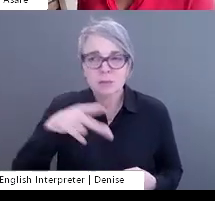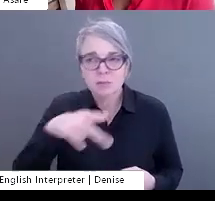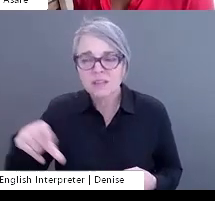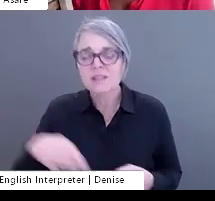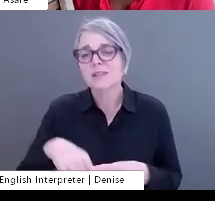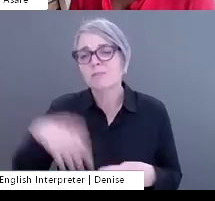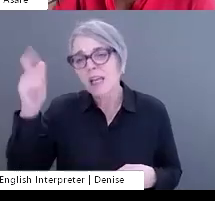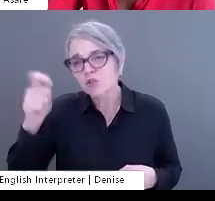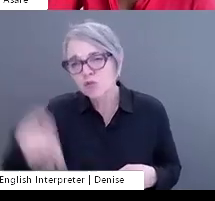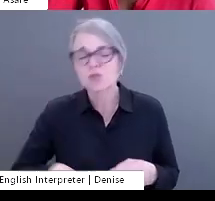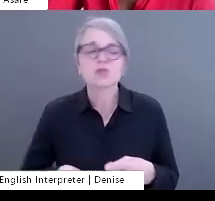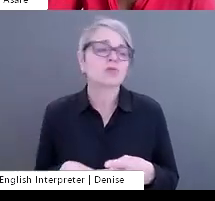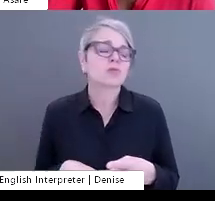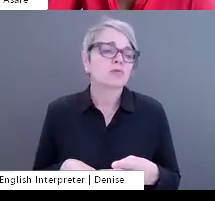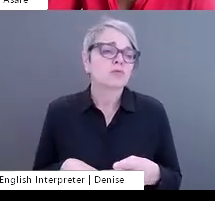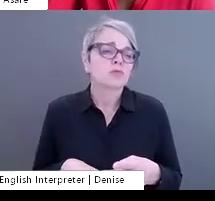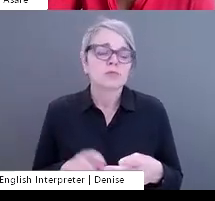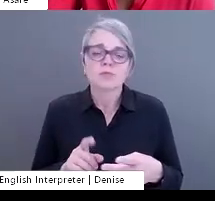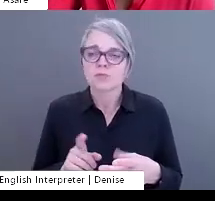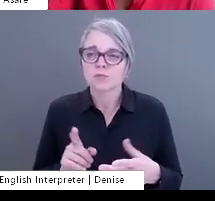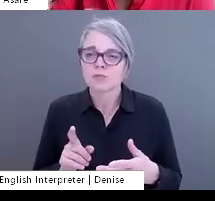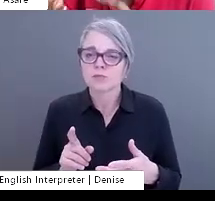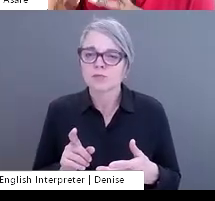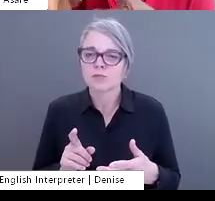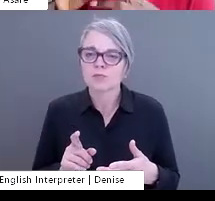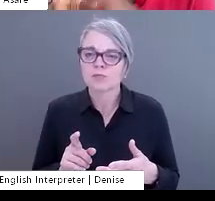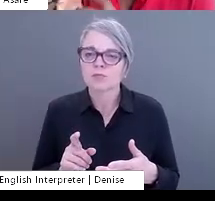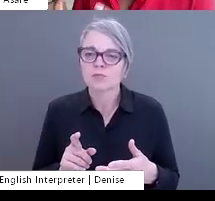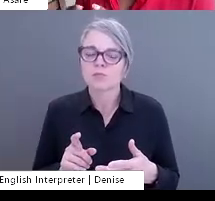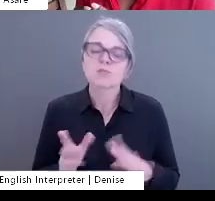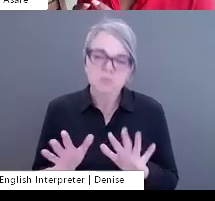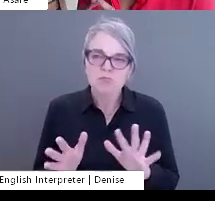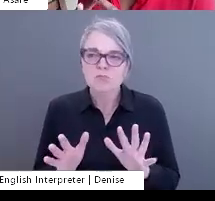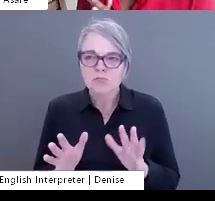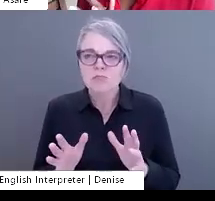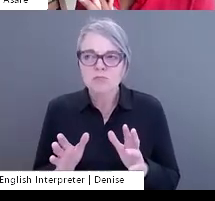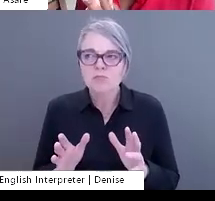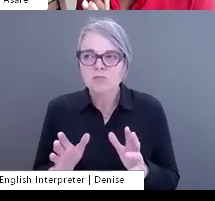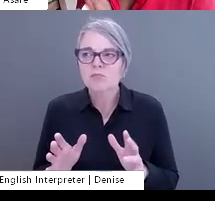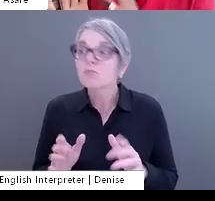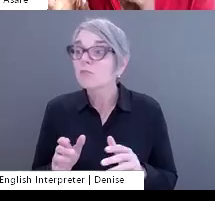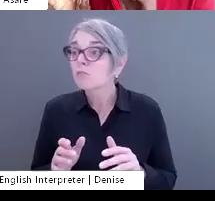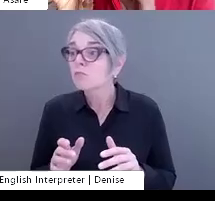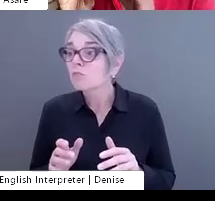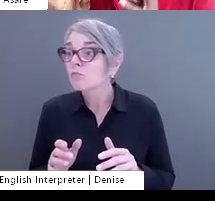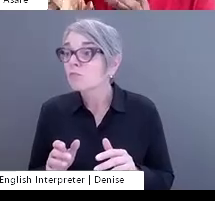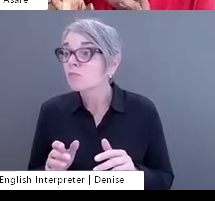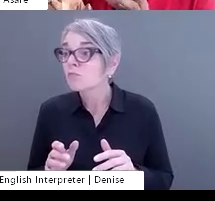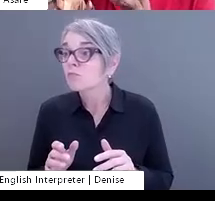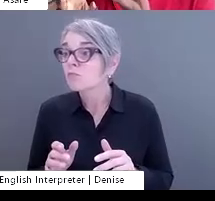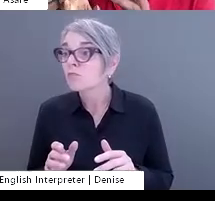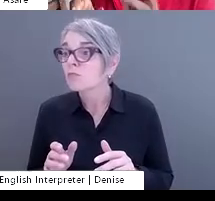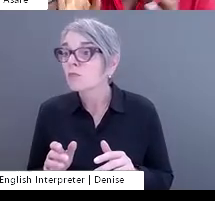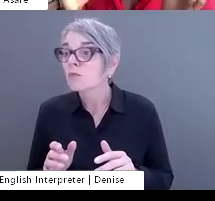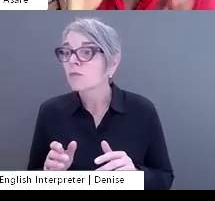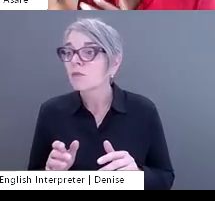well. And essentially seeing how like critical and important it was for this piece to